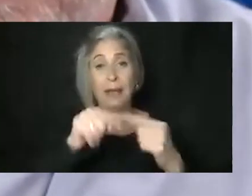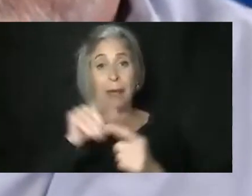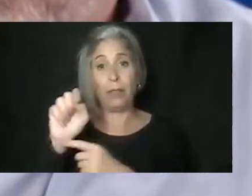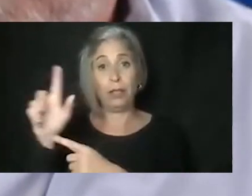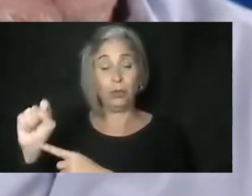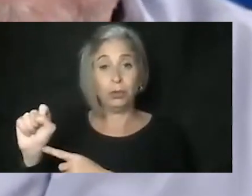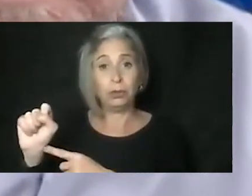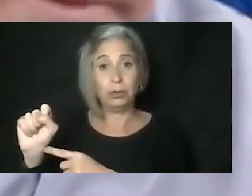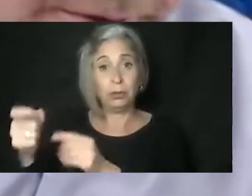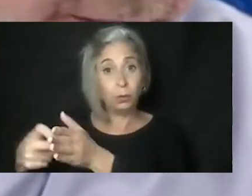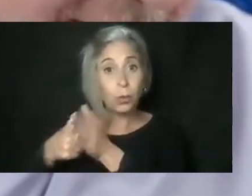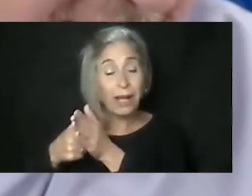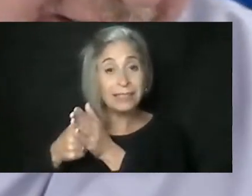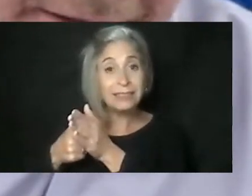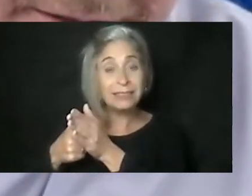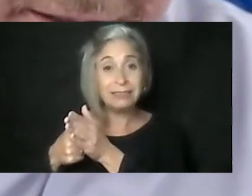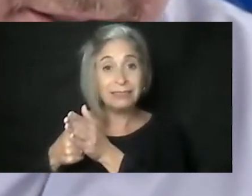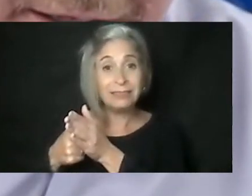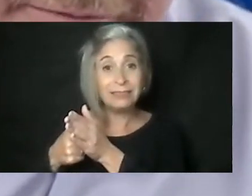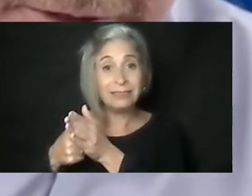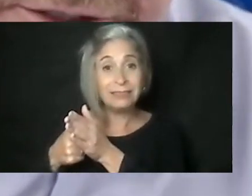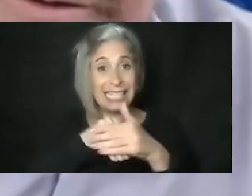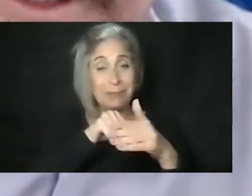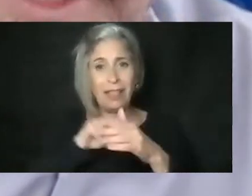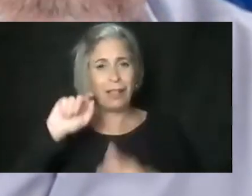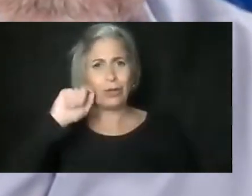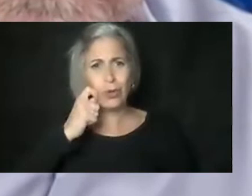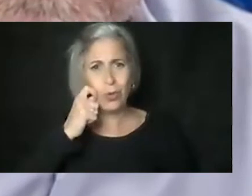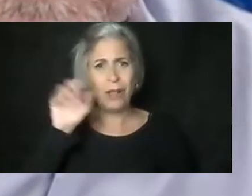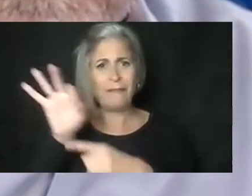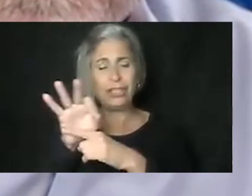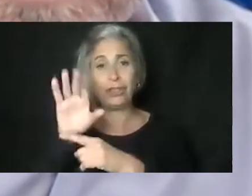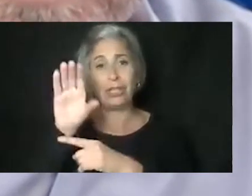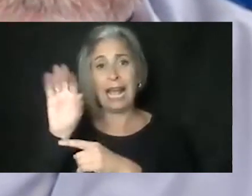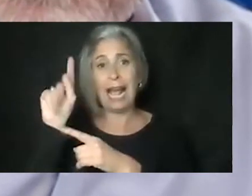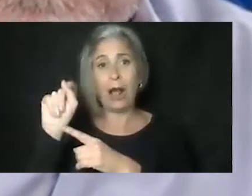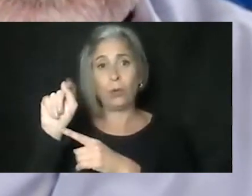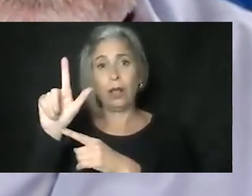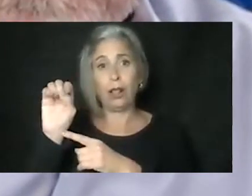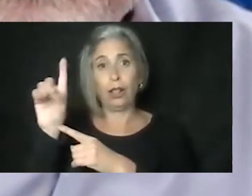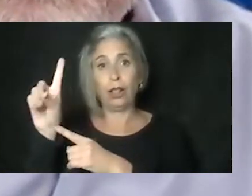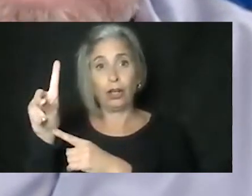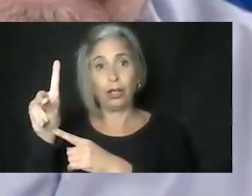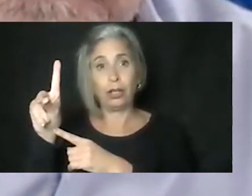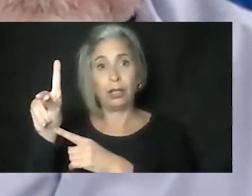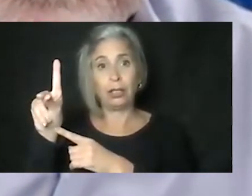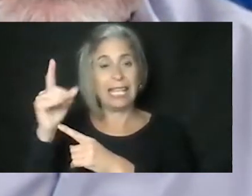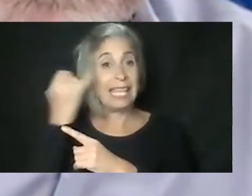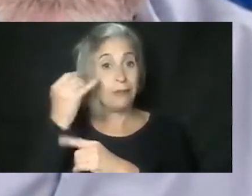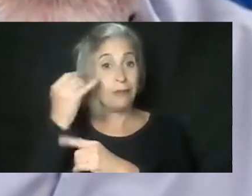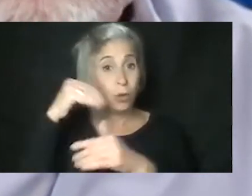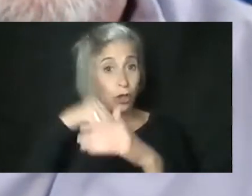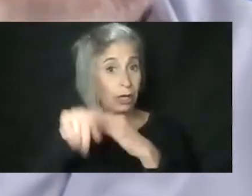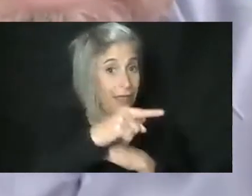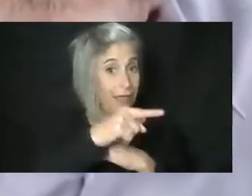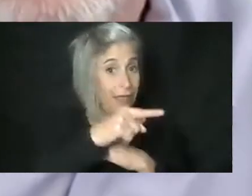tools, request accessibility, there's a neat feature in Outlook that if you go into Outlook, you